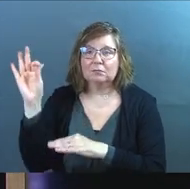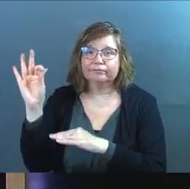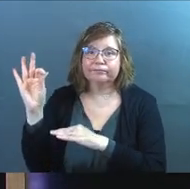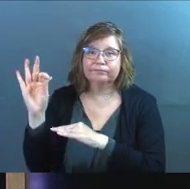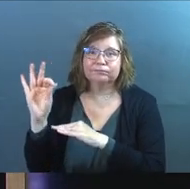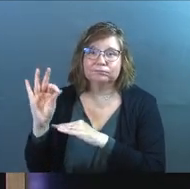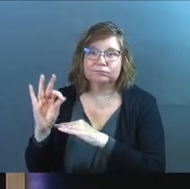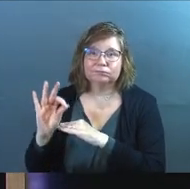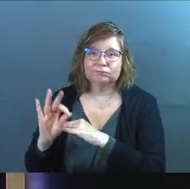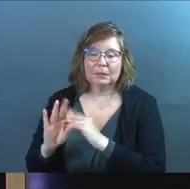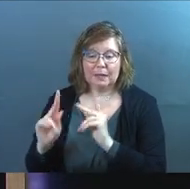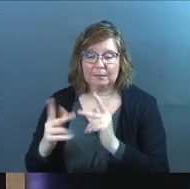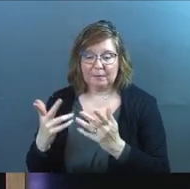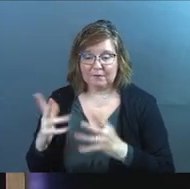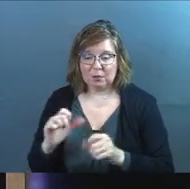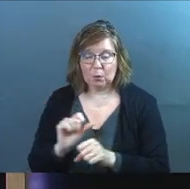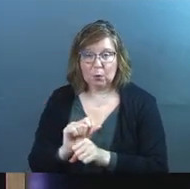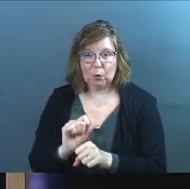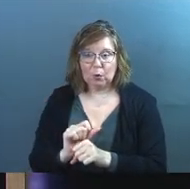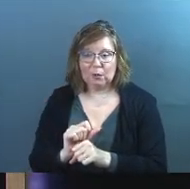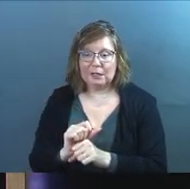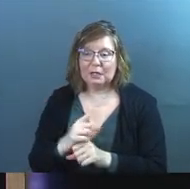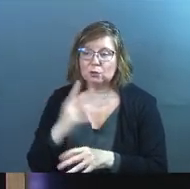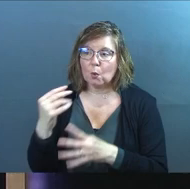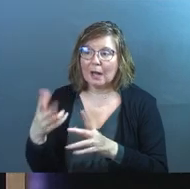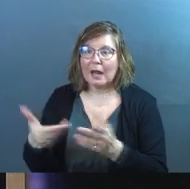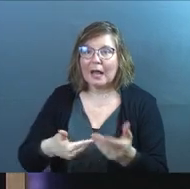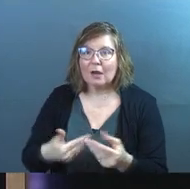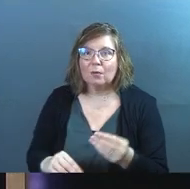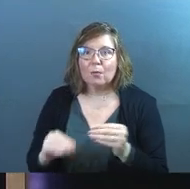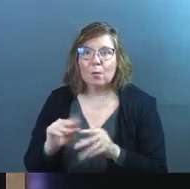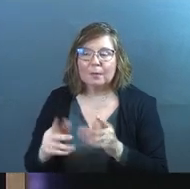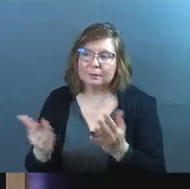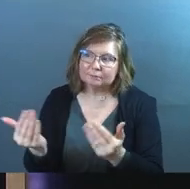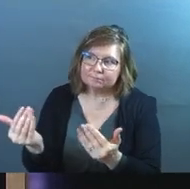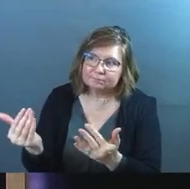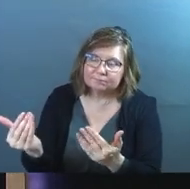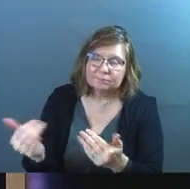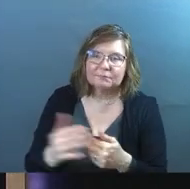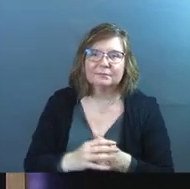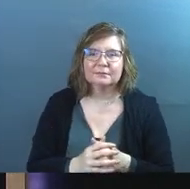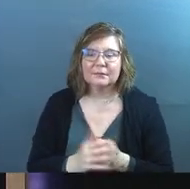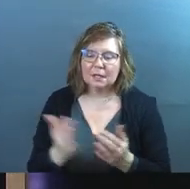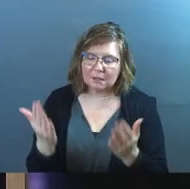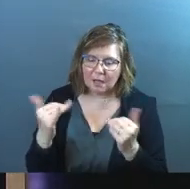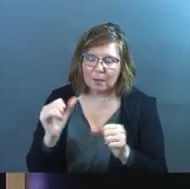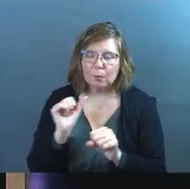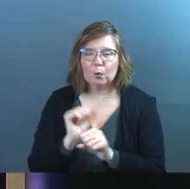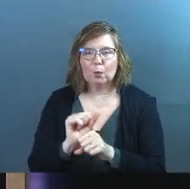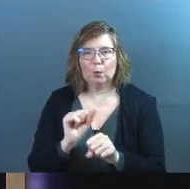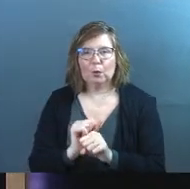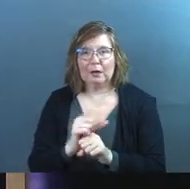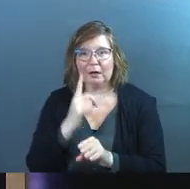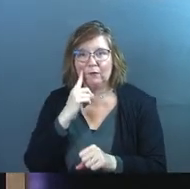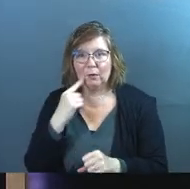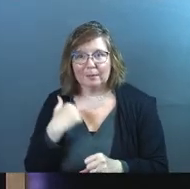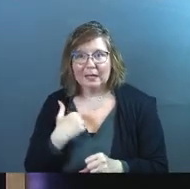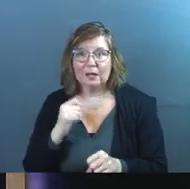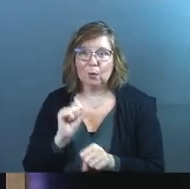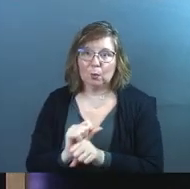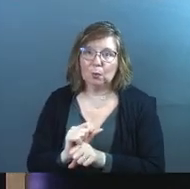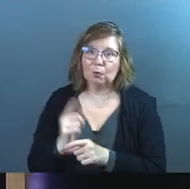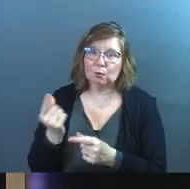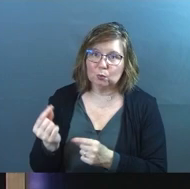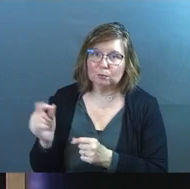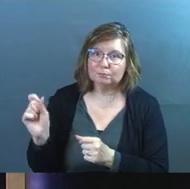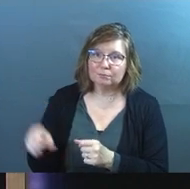down, you know what I mean? These people are finishing up their work, and he's going out there and he's hiring more people. He said, come work for me. There's work for